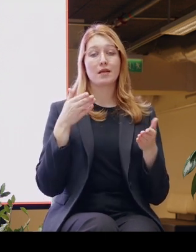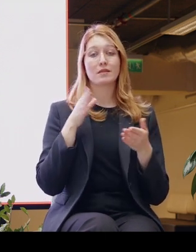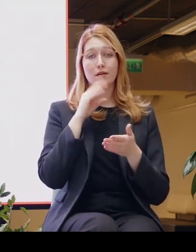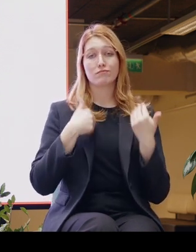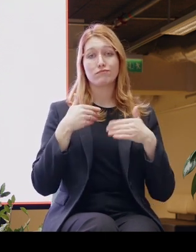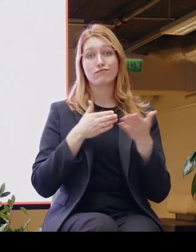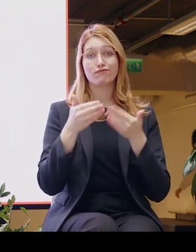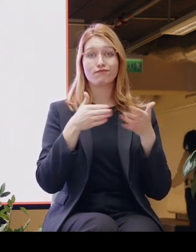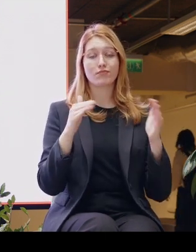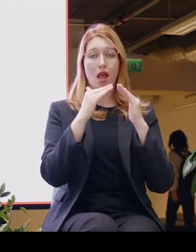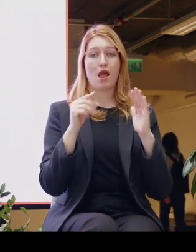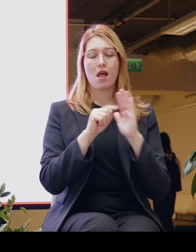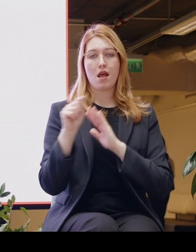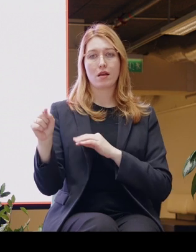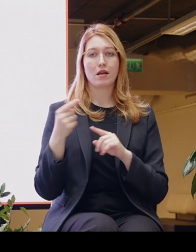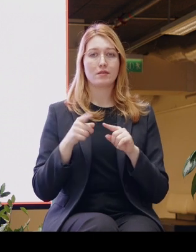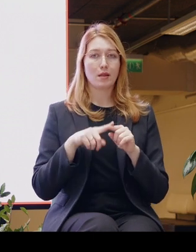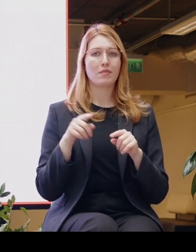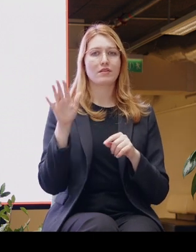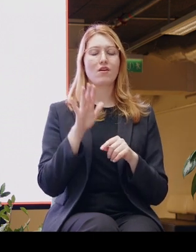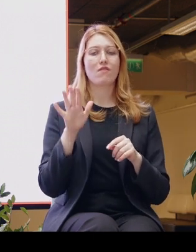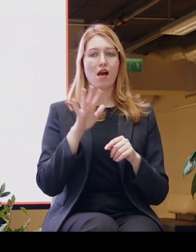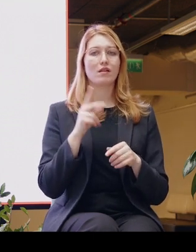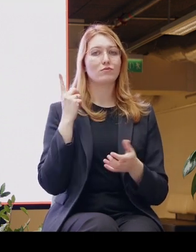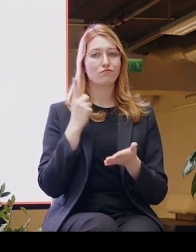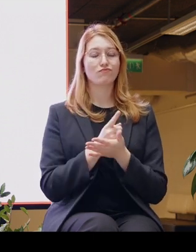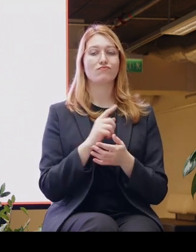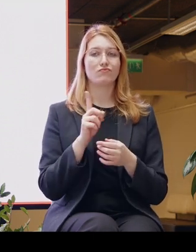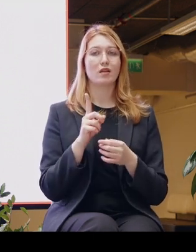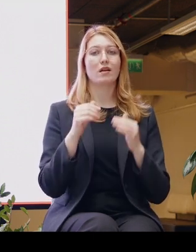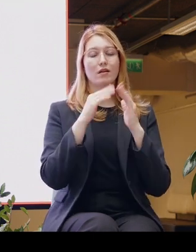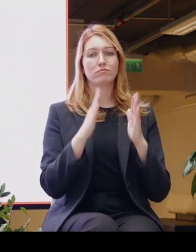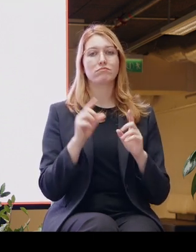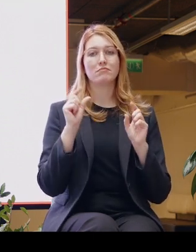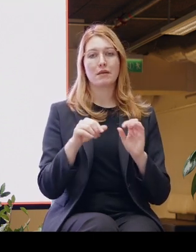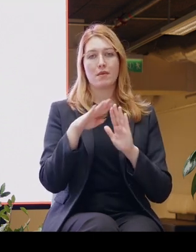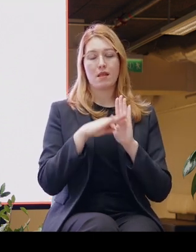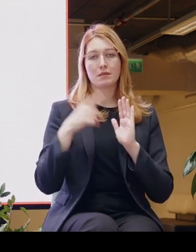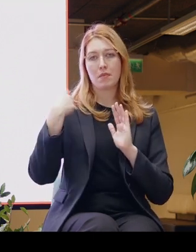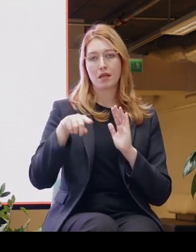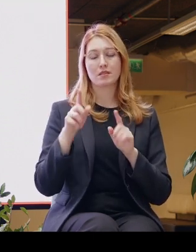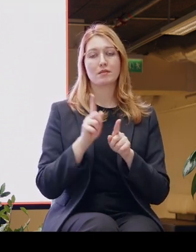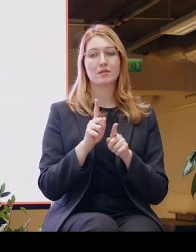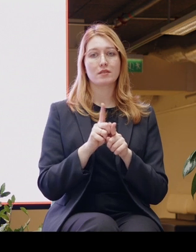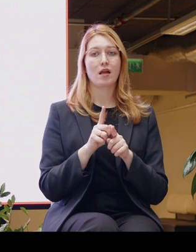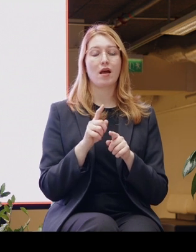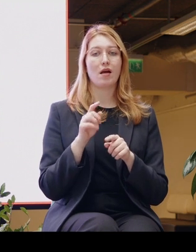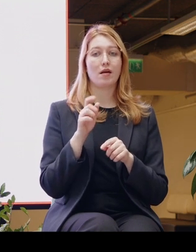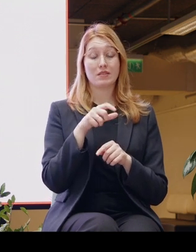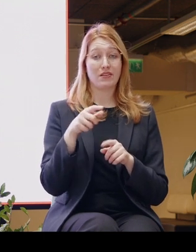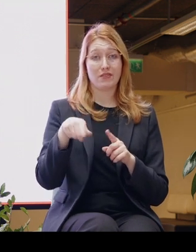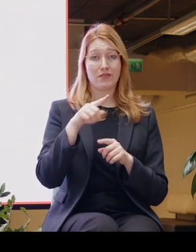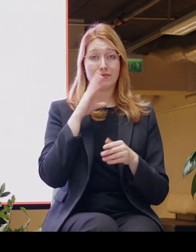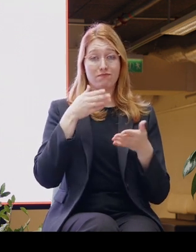to buildings. The state's obligation to establish minimum requirements and check their fulfillments